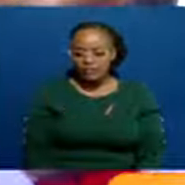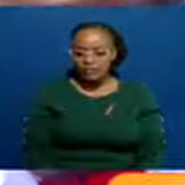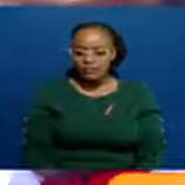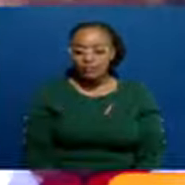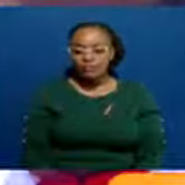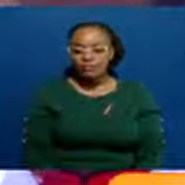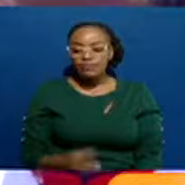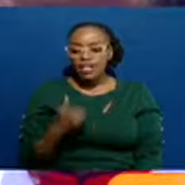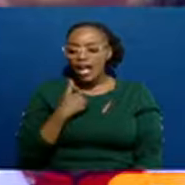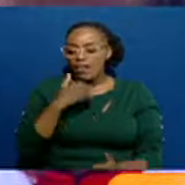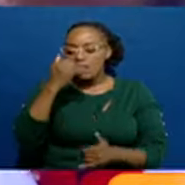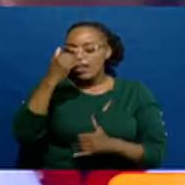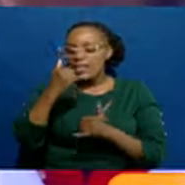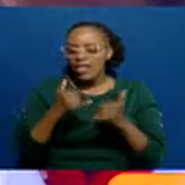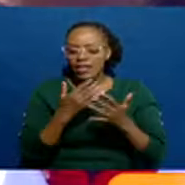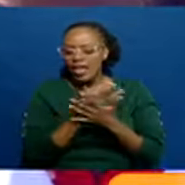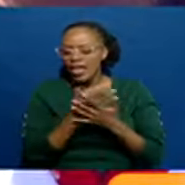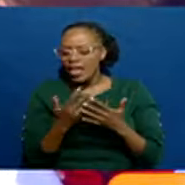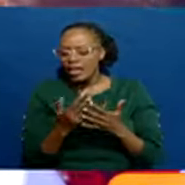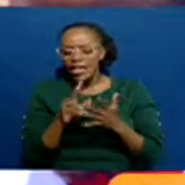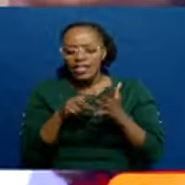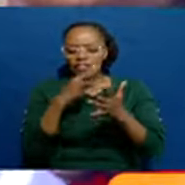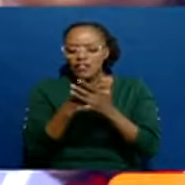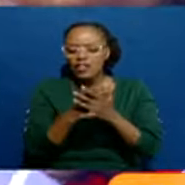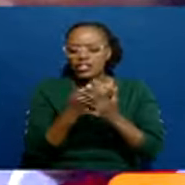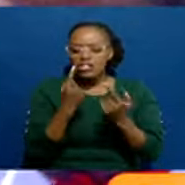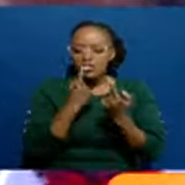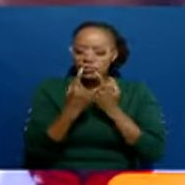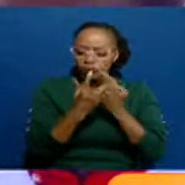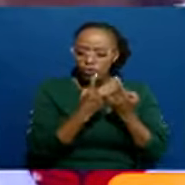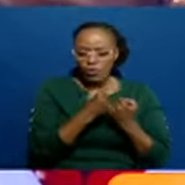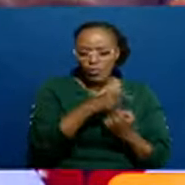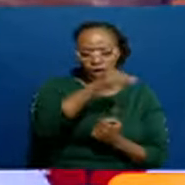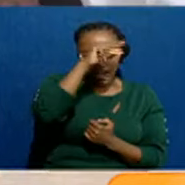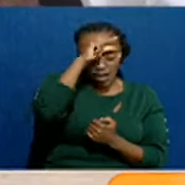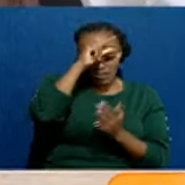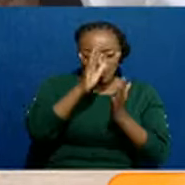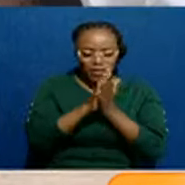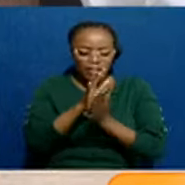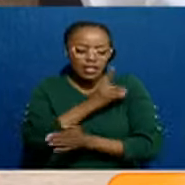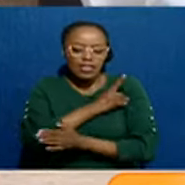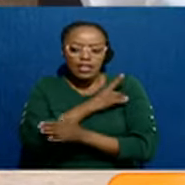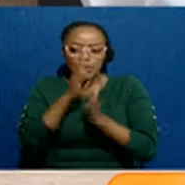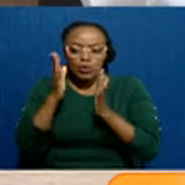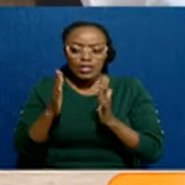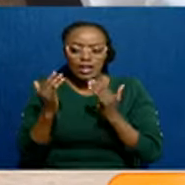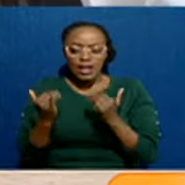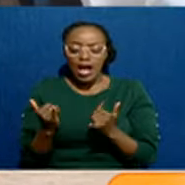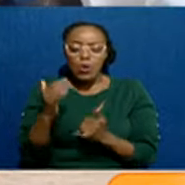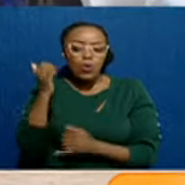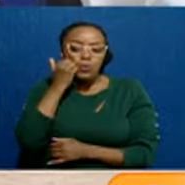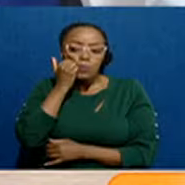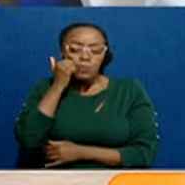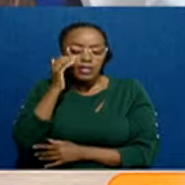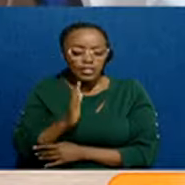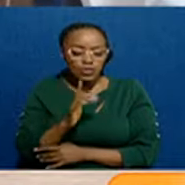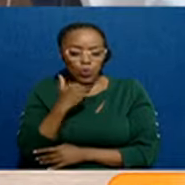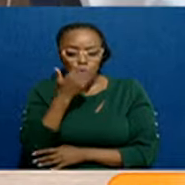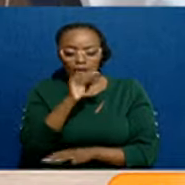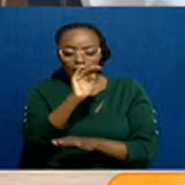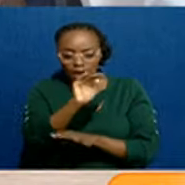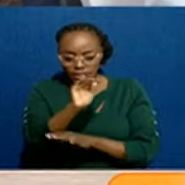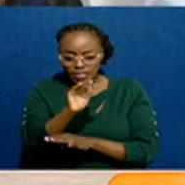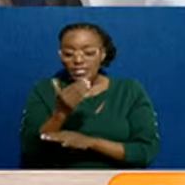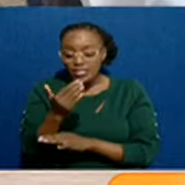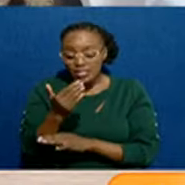With no end in sight and failed talks between the government and medics, it appears patients seeking services in